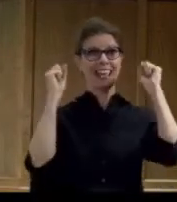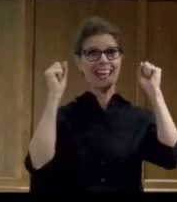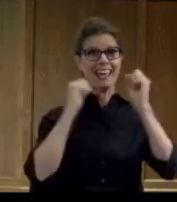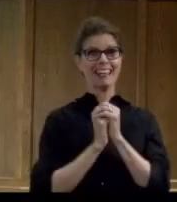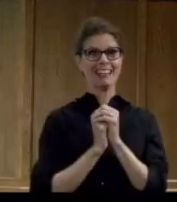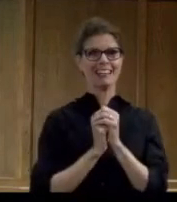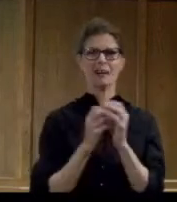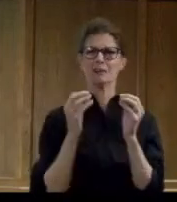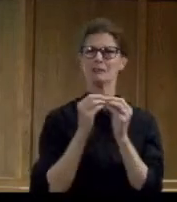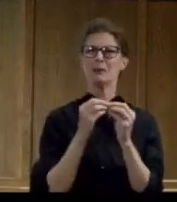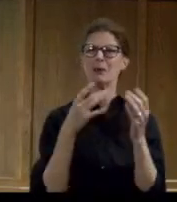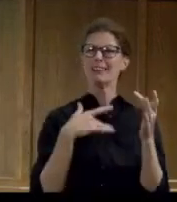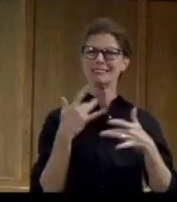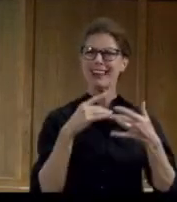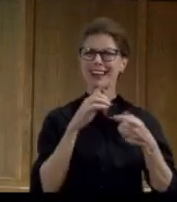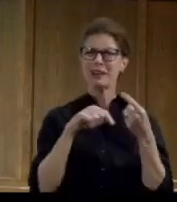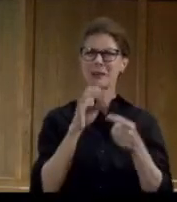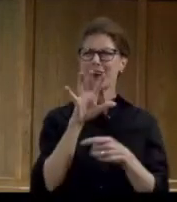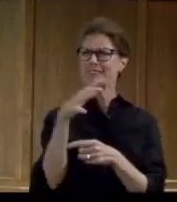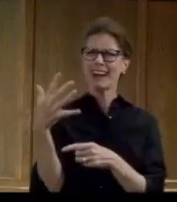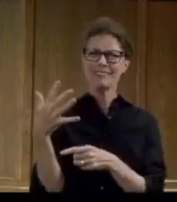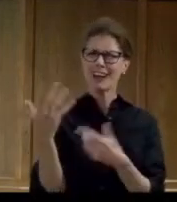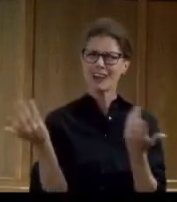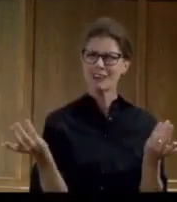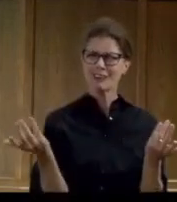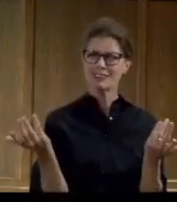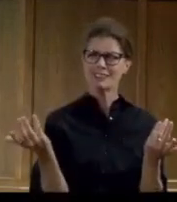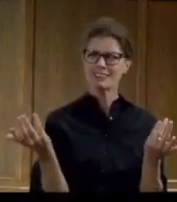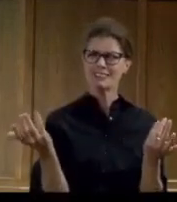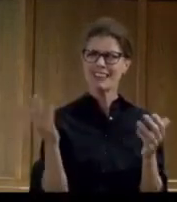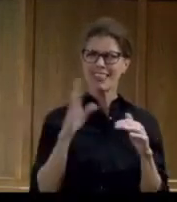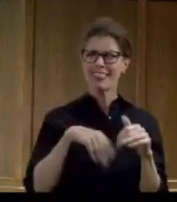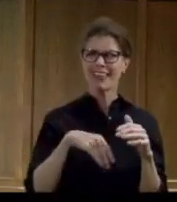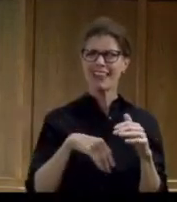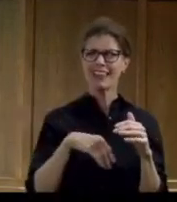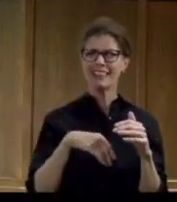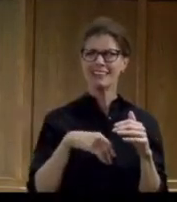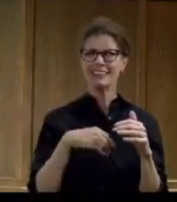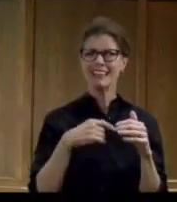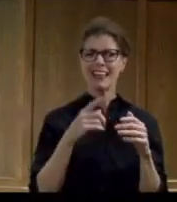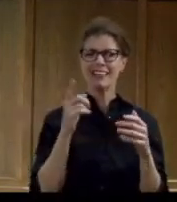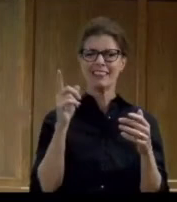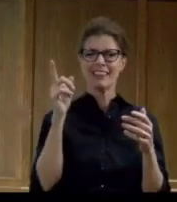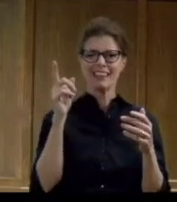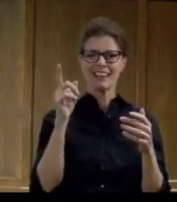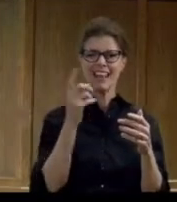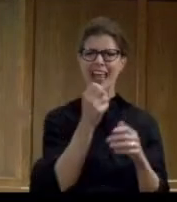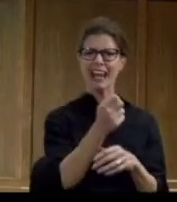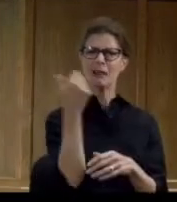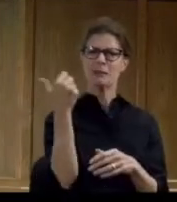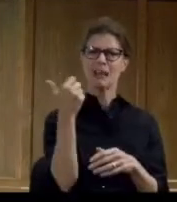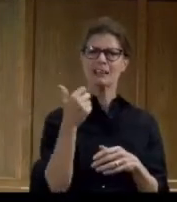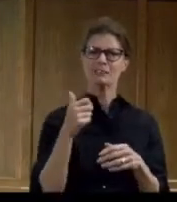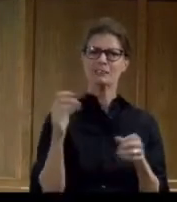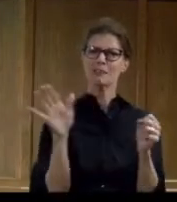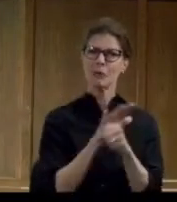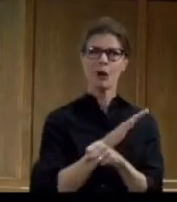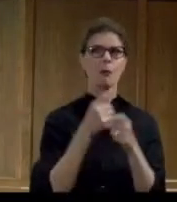a $5 discount than the lifetime elimination of my sins? Like, can I get an